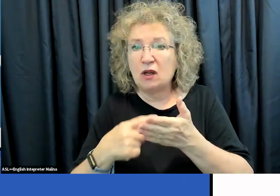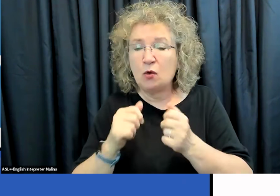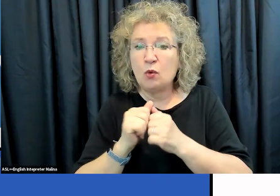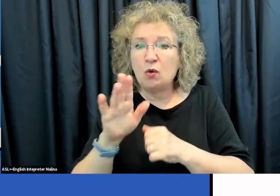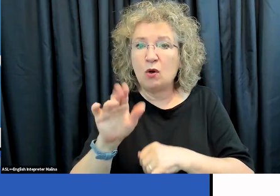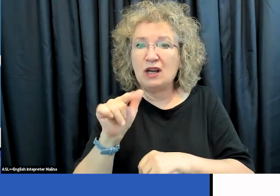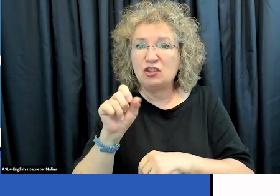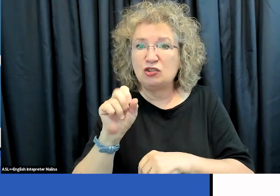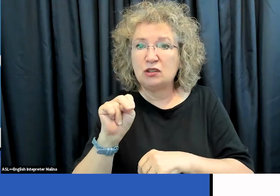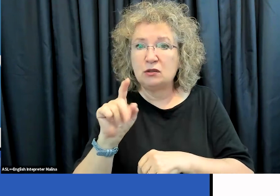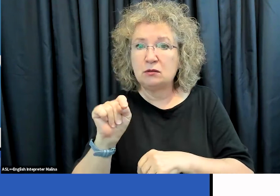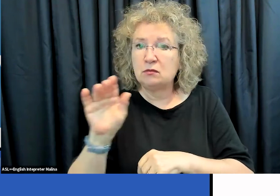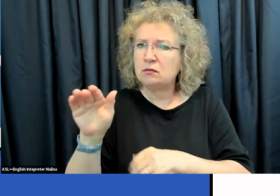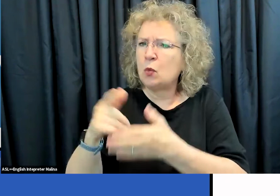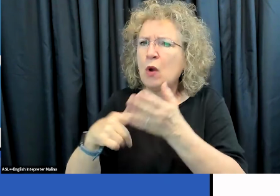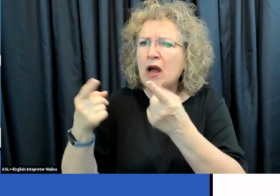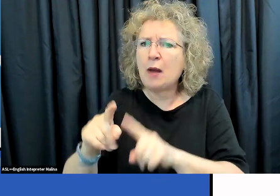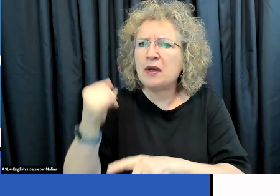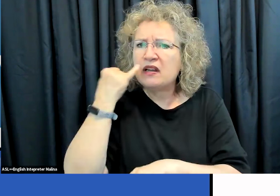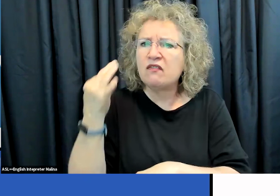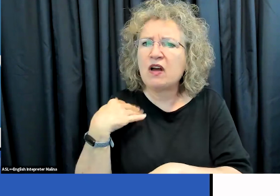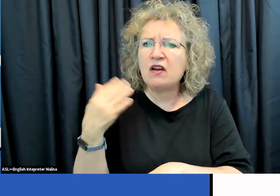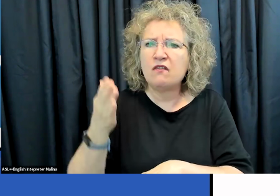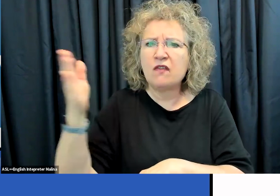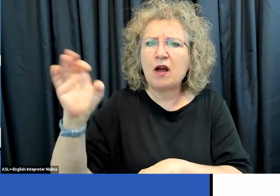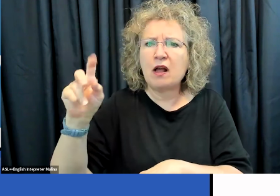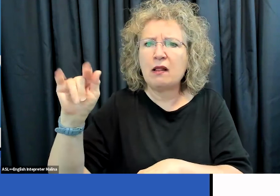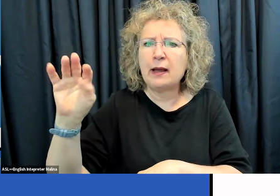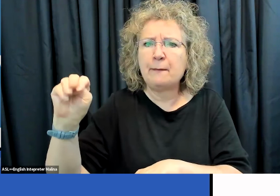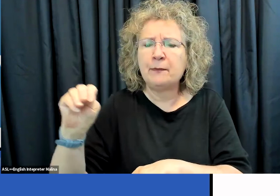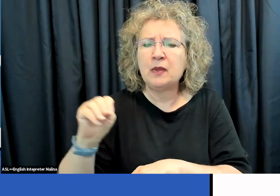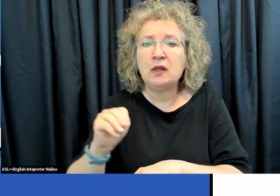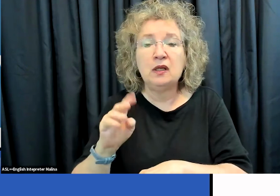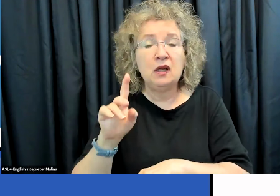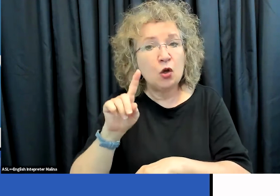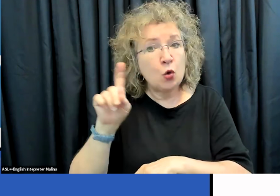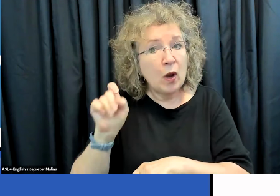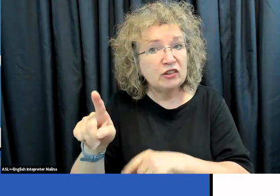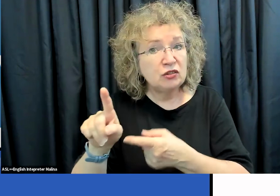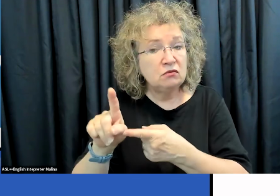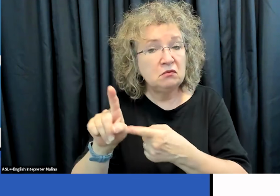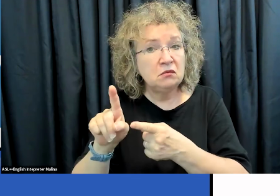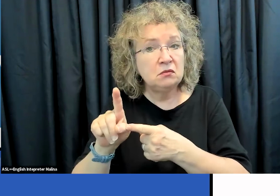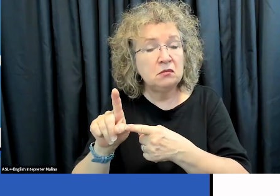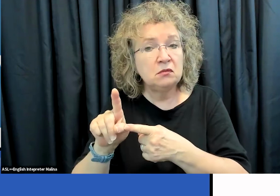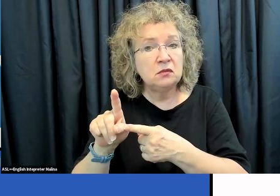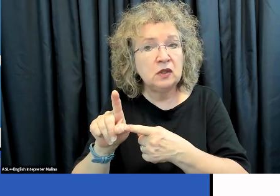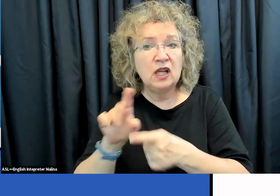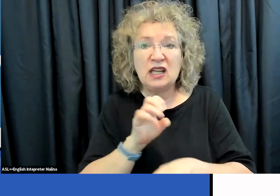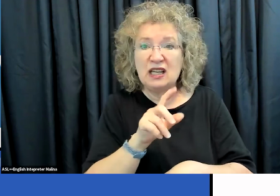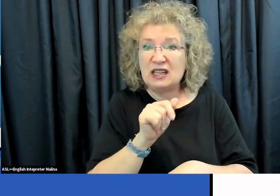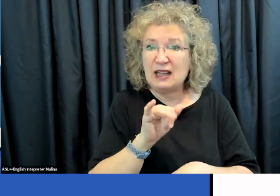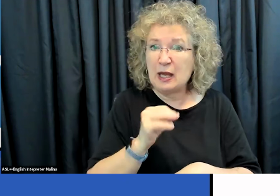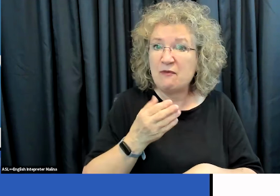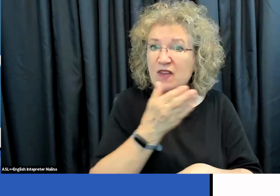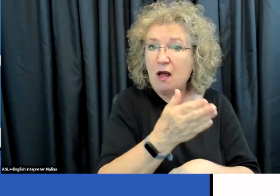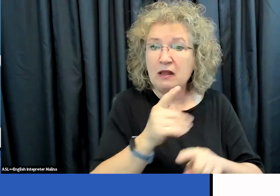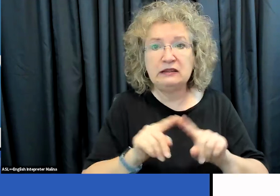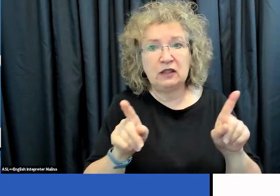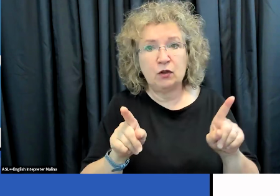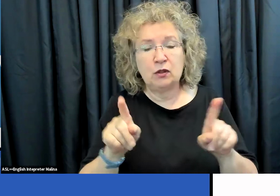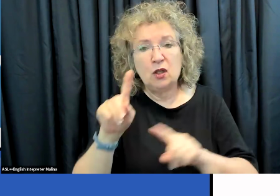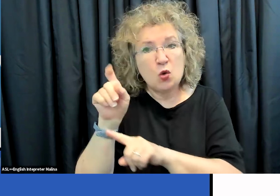claim. Keep in mind there's a difference between making an inquiry and filing a claim. If you make an inquiry, you